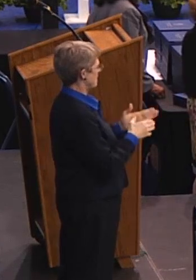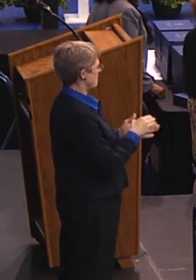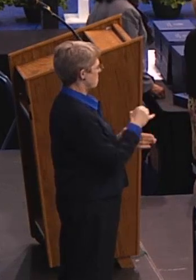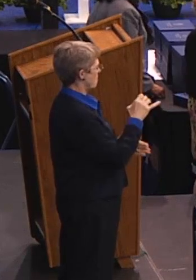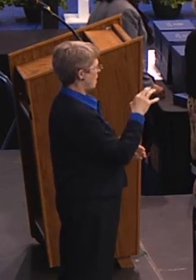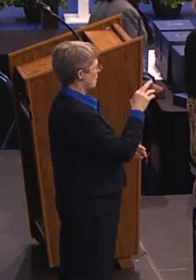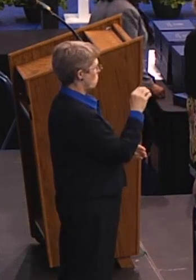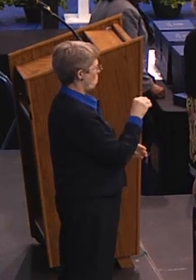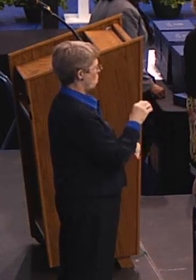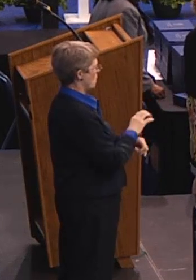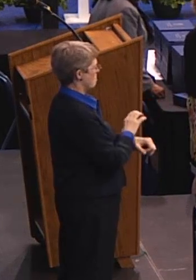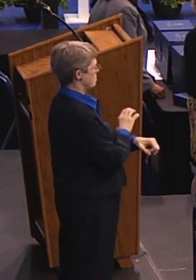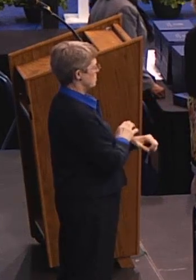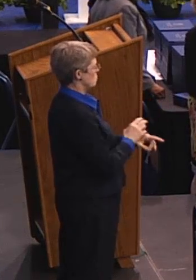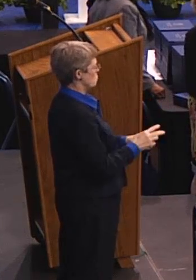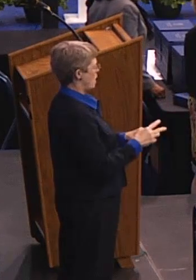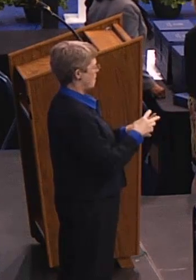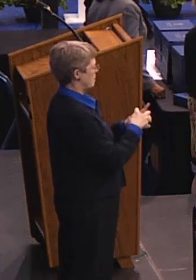applications.